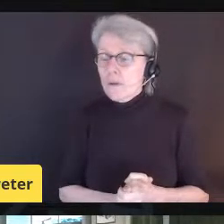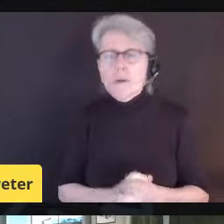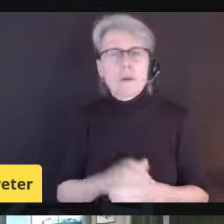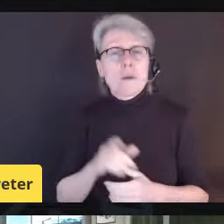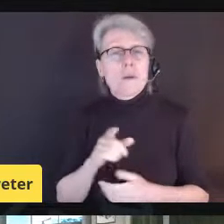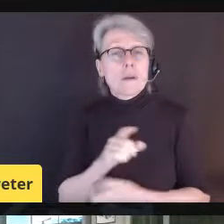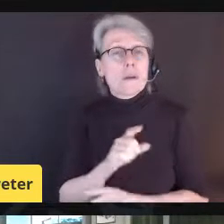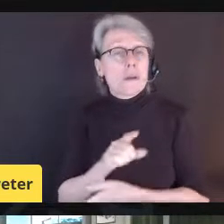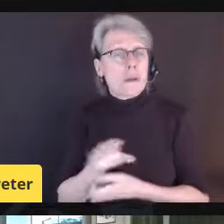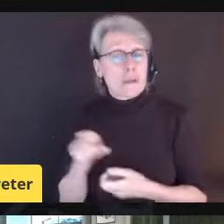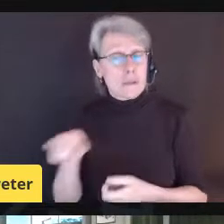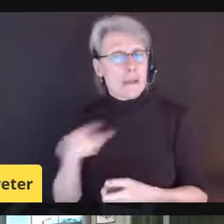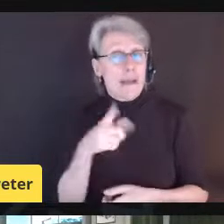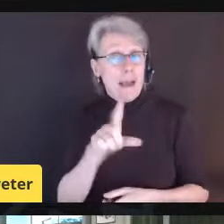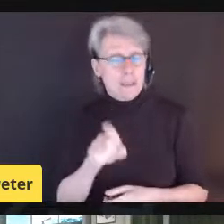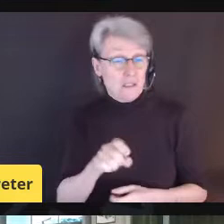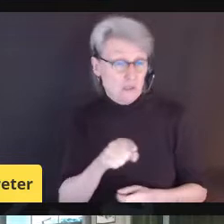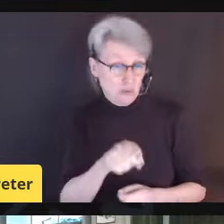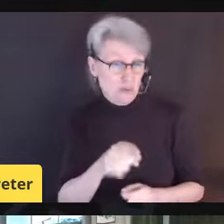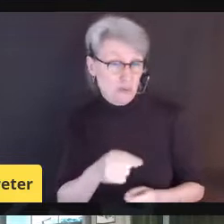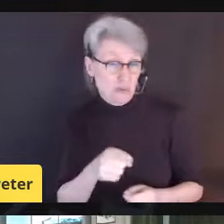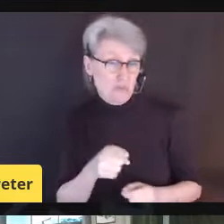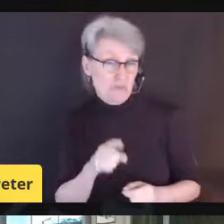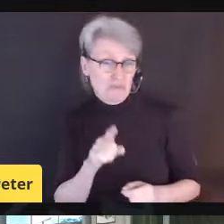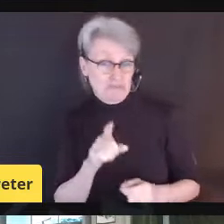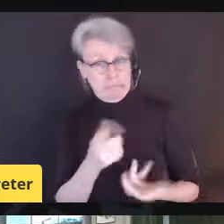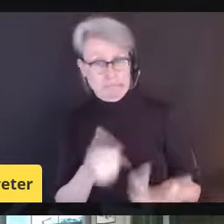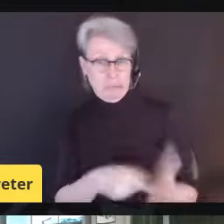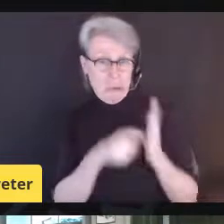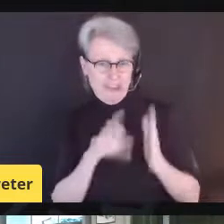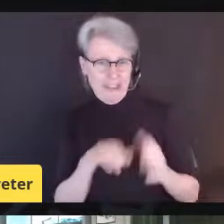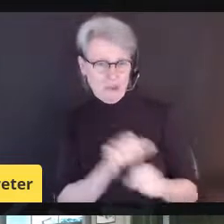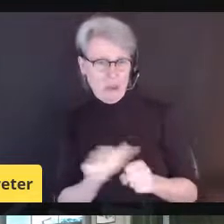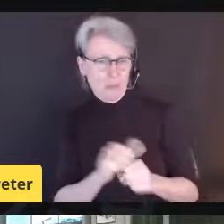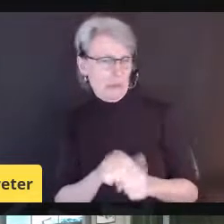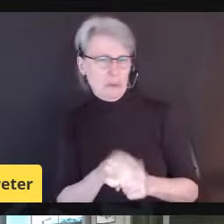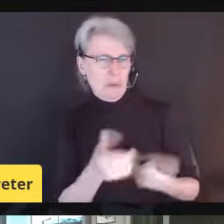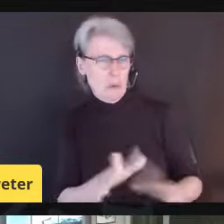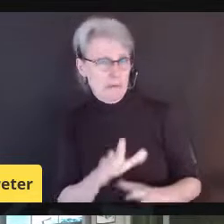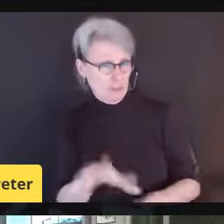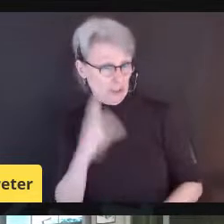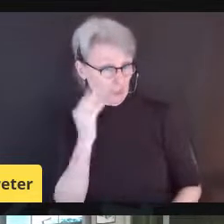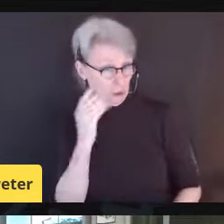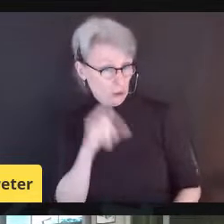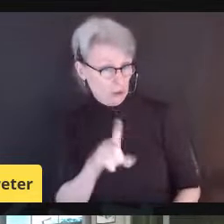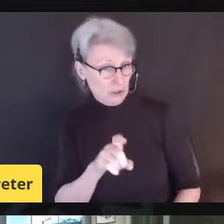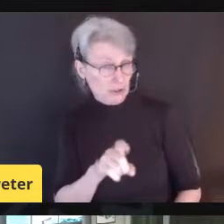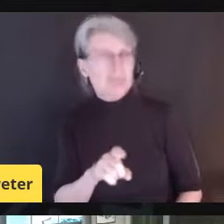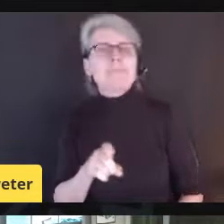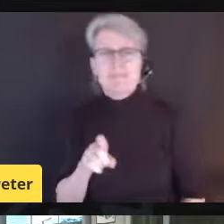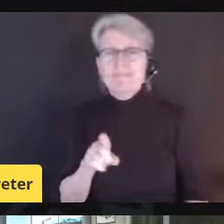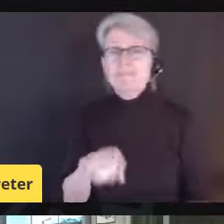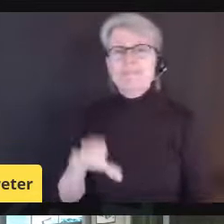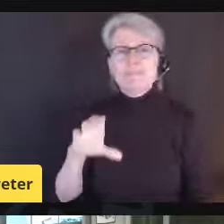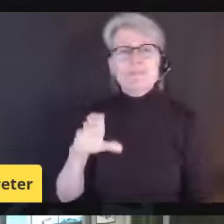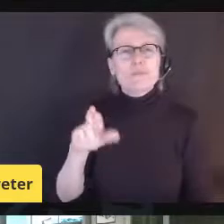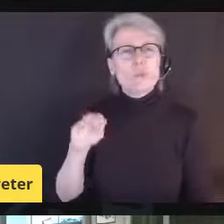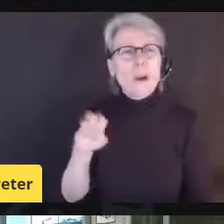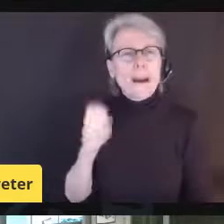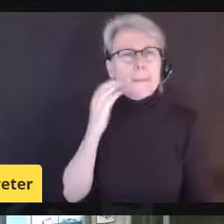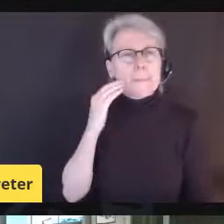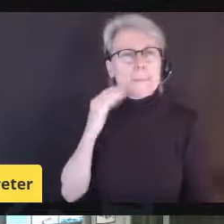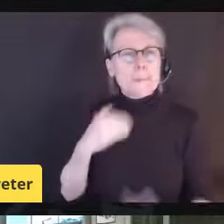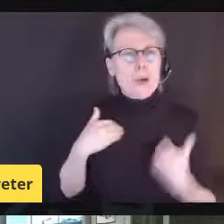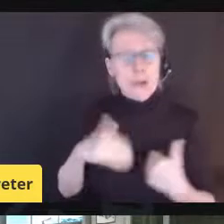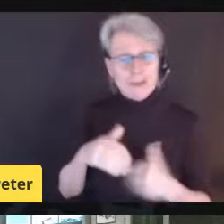to do a job that you had to do? And in the entomology lab, we primarily work with insects from crime scenes.